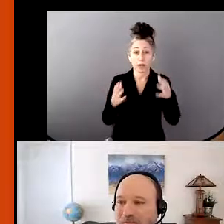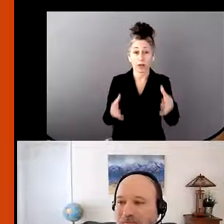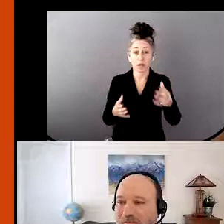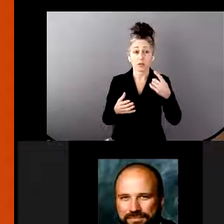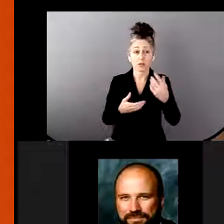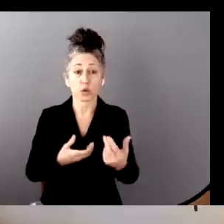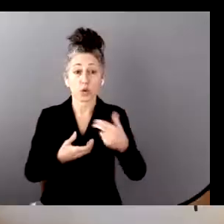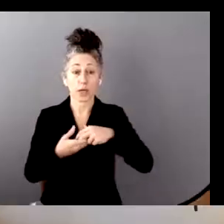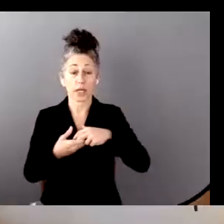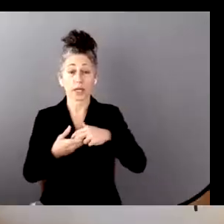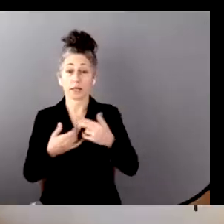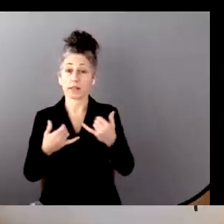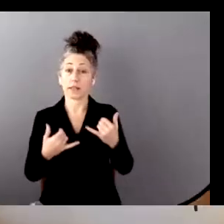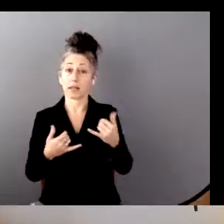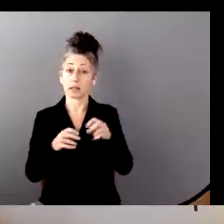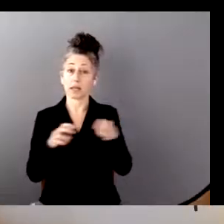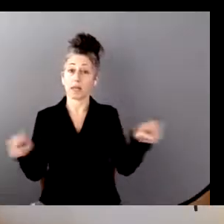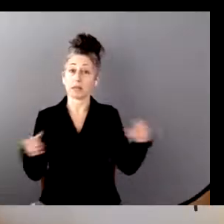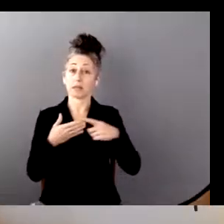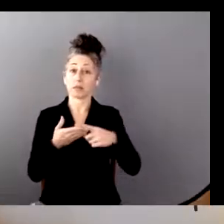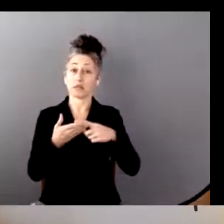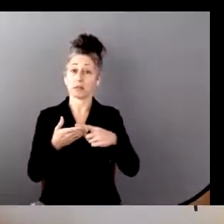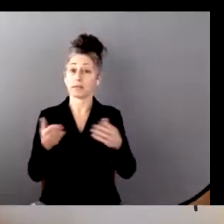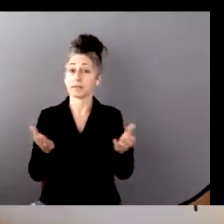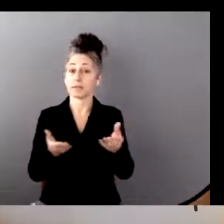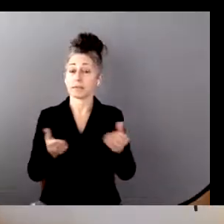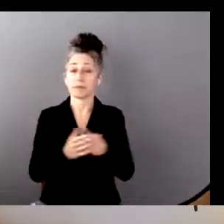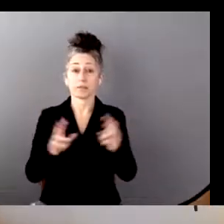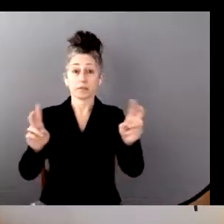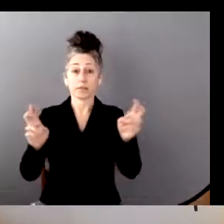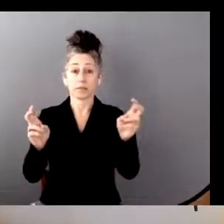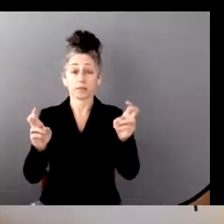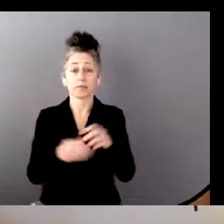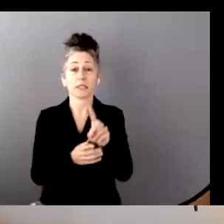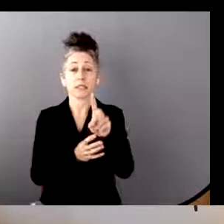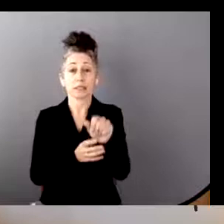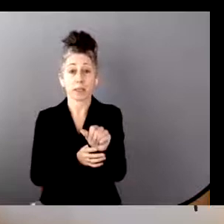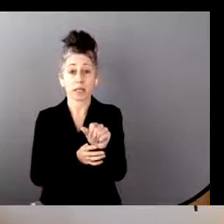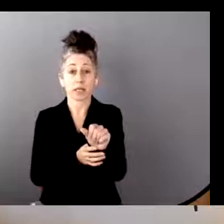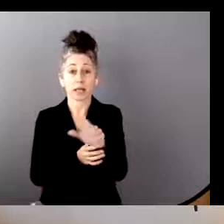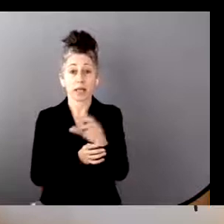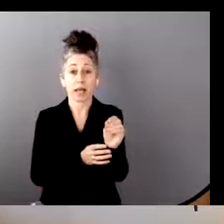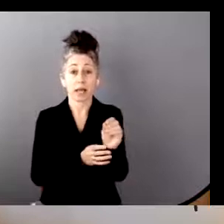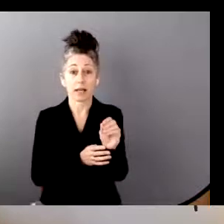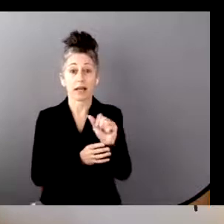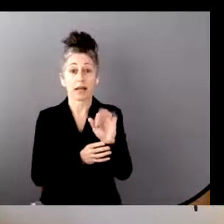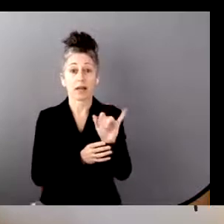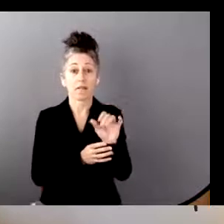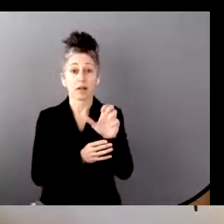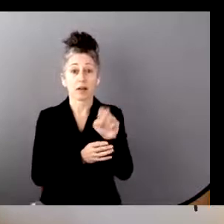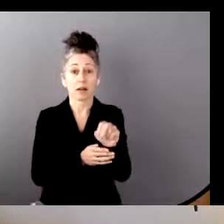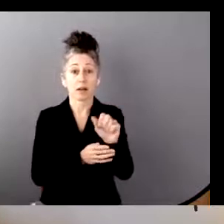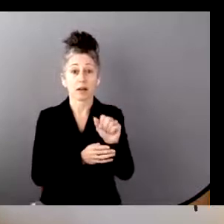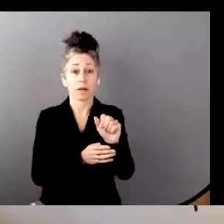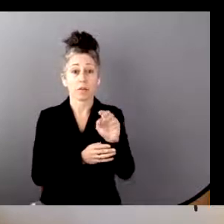for today's panel discussion on the topic of disability and African Americans.